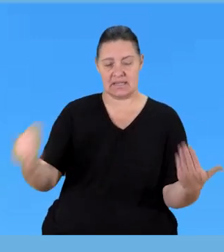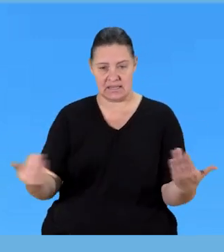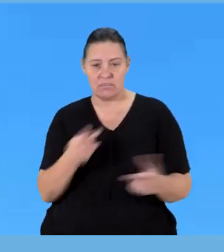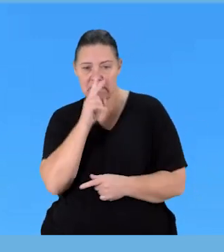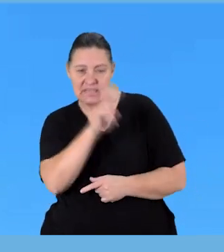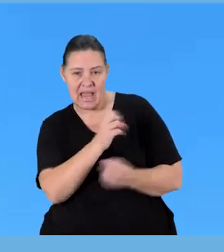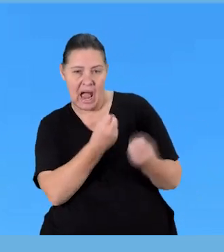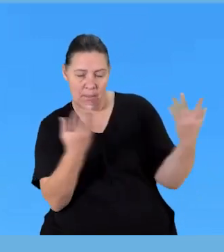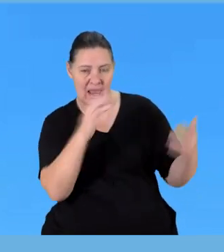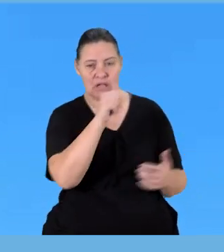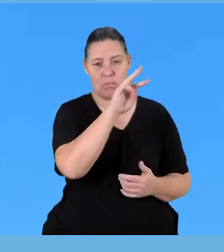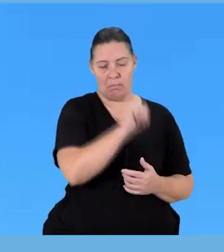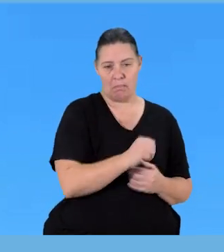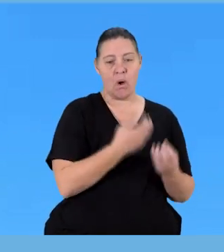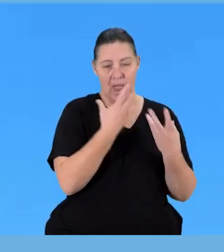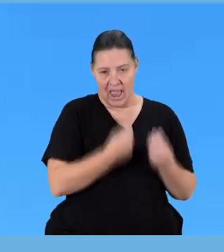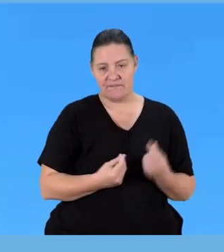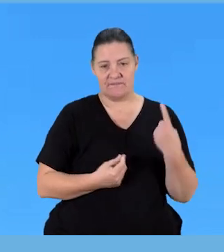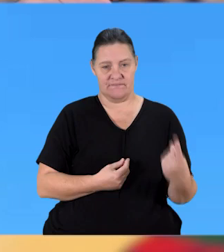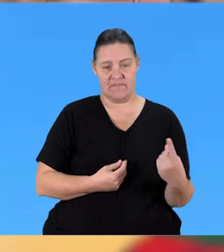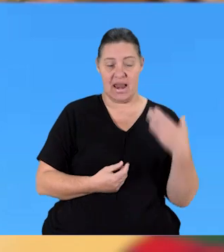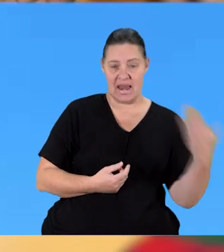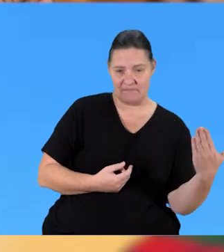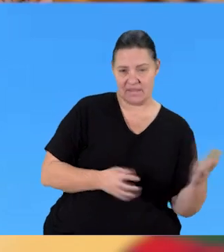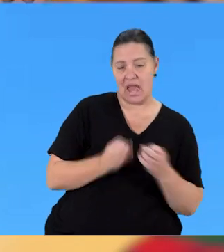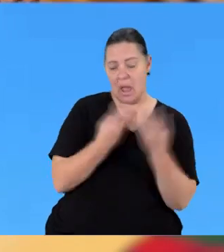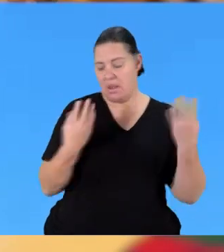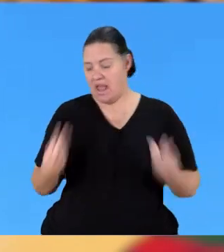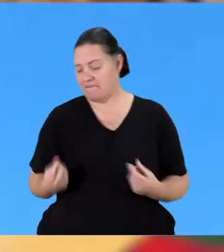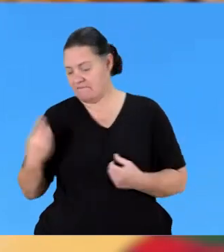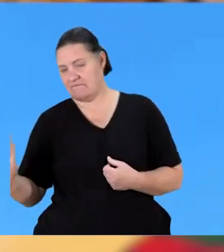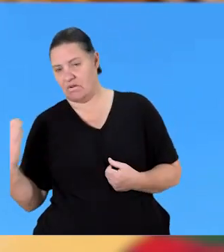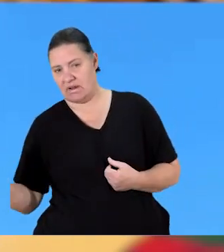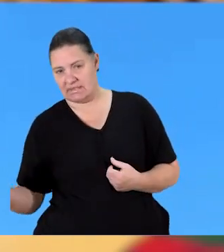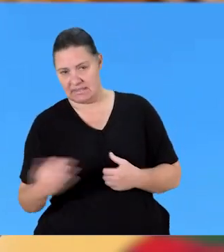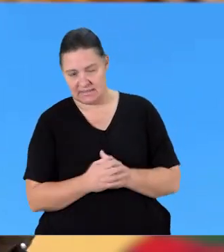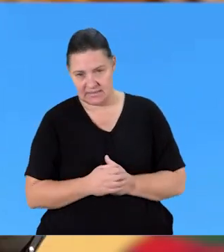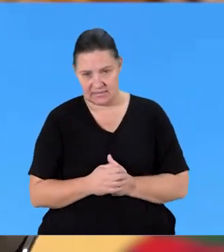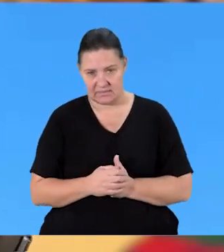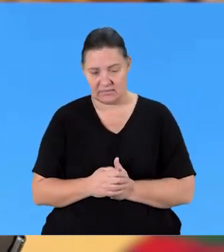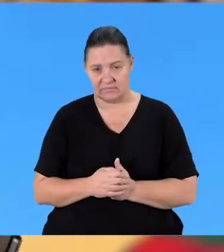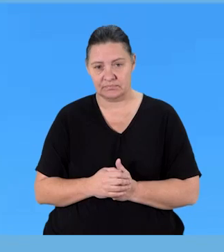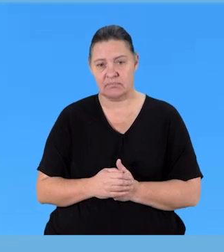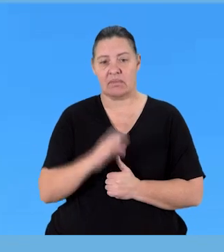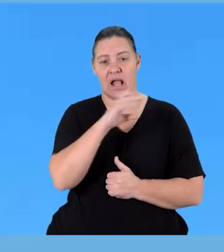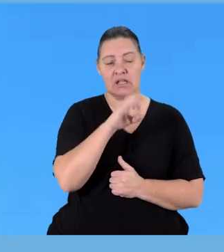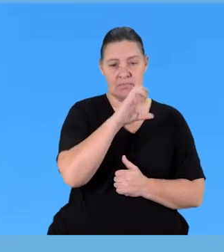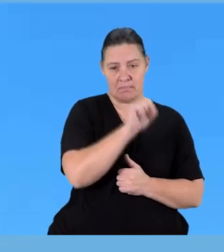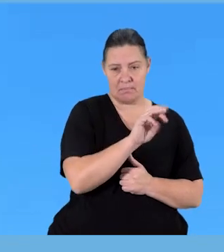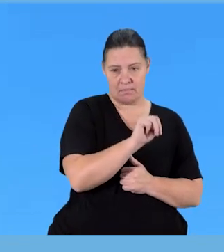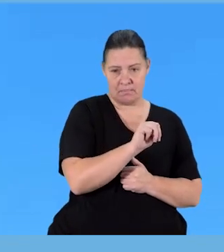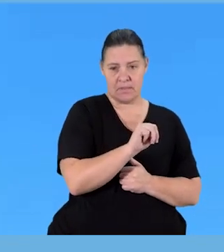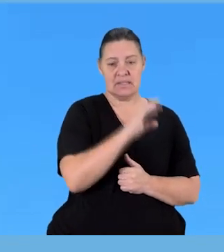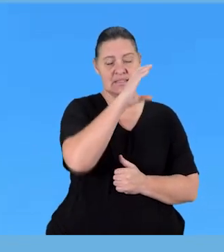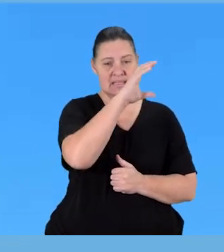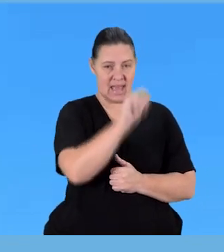many atoms of this particular element do we have on the left-hand side and also on the right-hand side. So calcium, Ca, remember